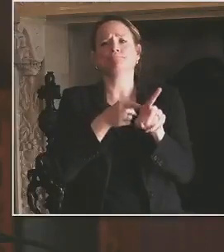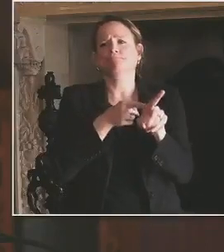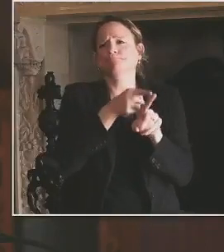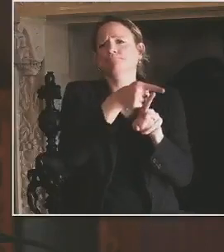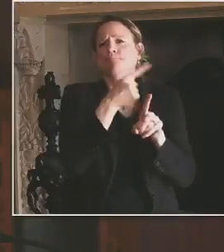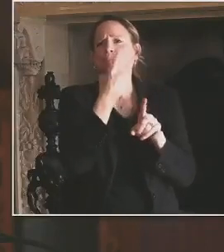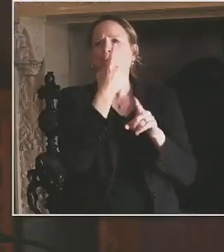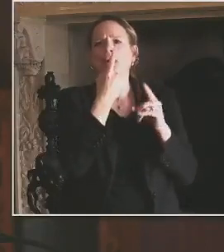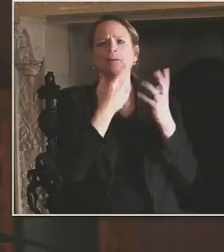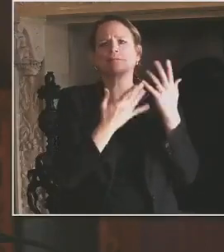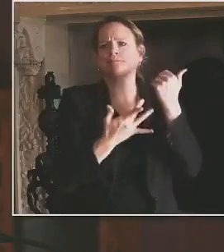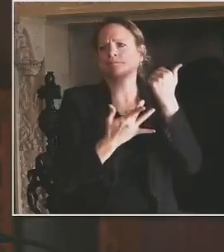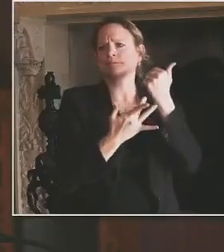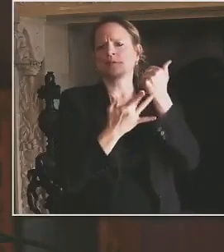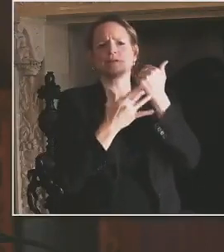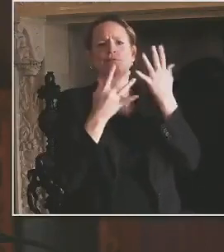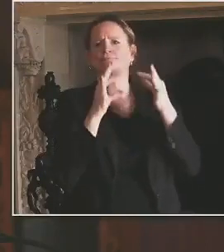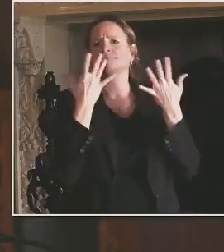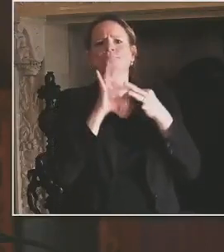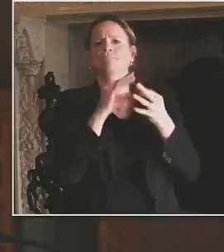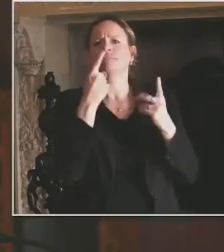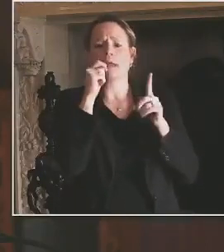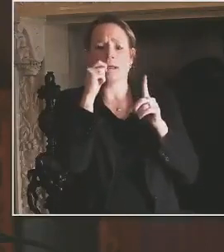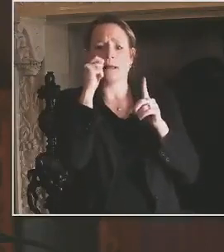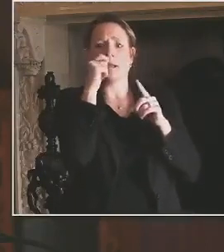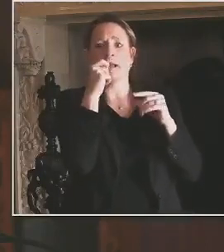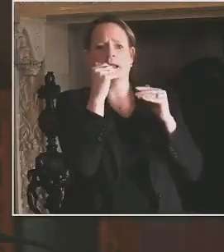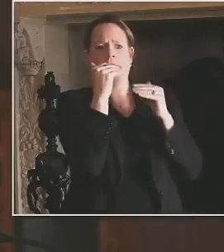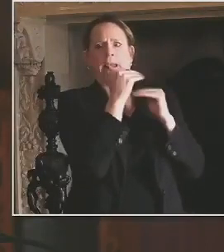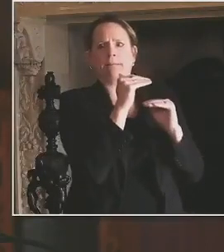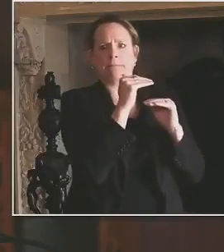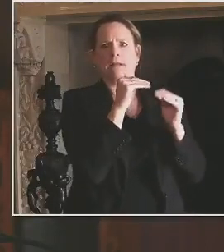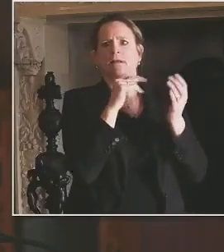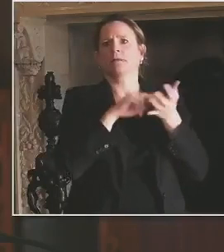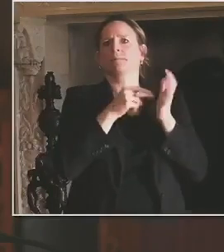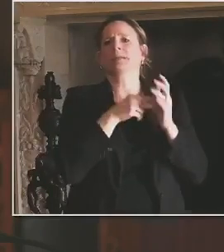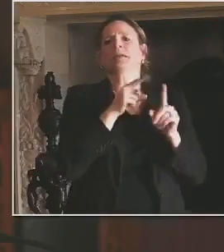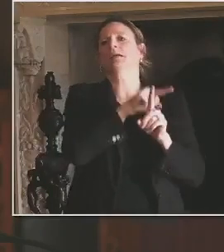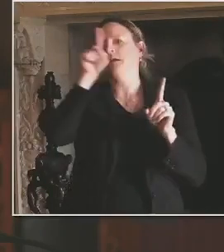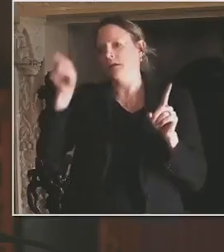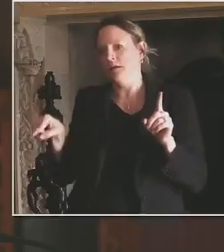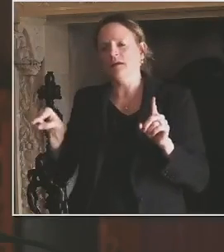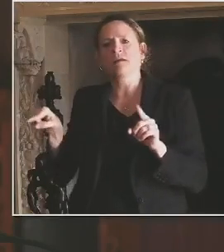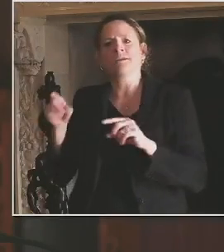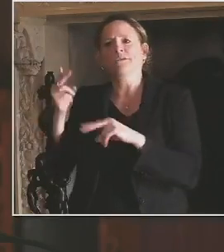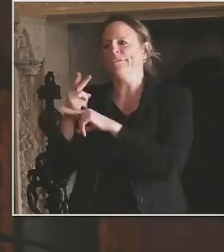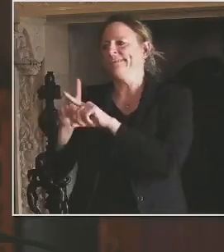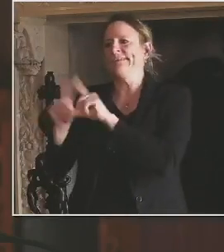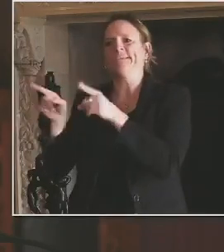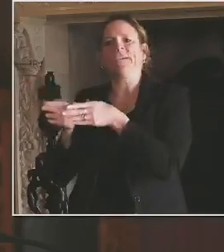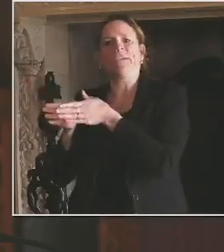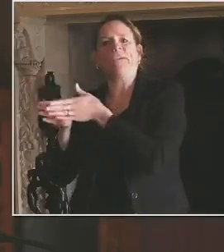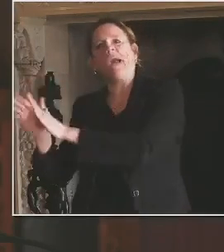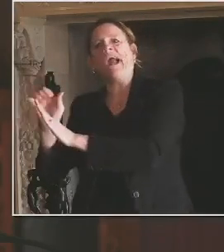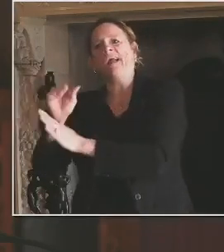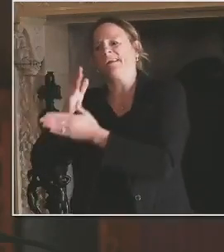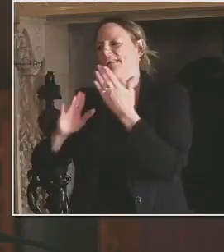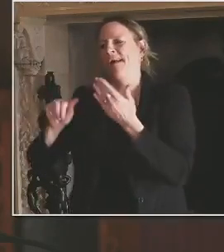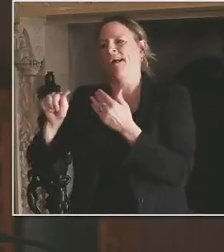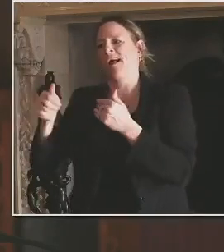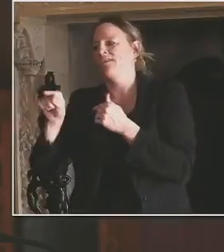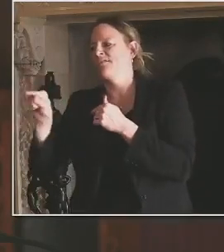other kind of supply, that we have diversified the kind of technologies we're using here across the state to minimize those kind of impacts. I think we